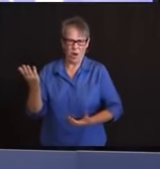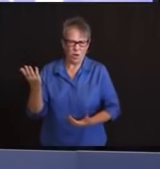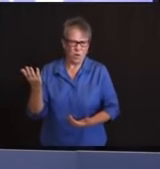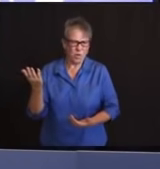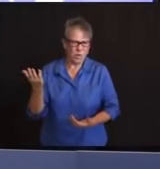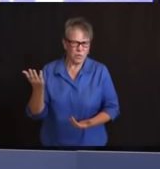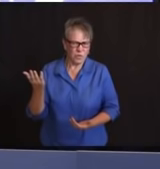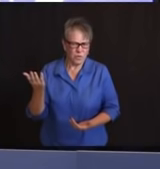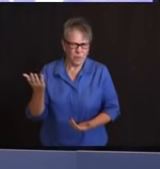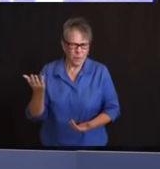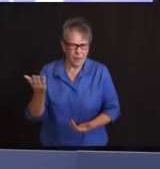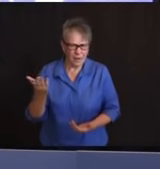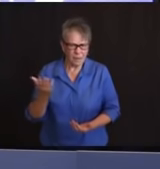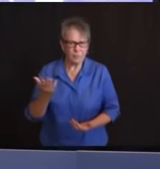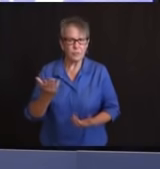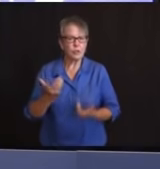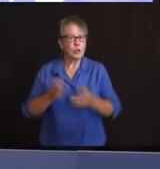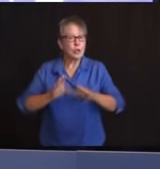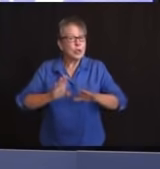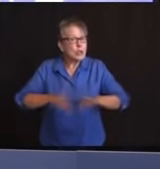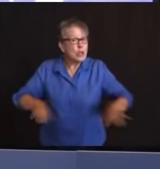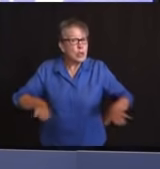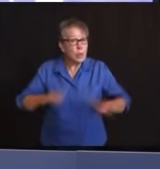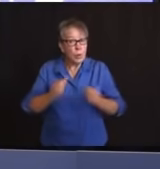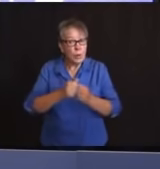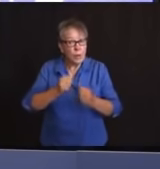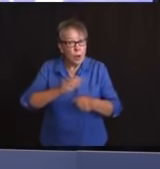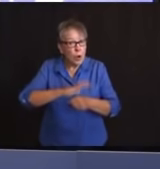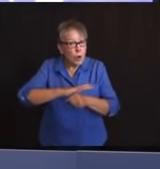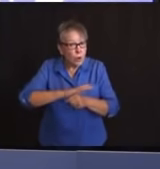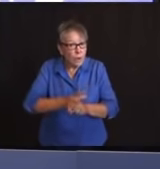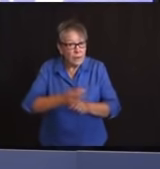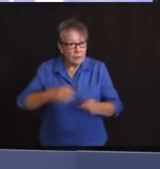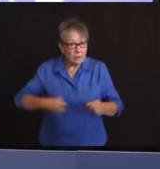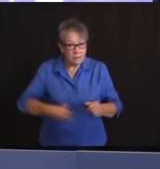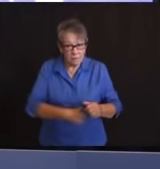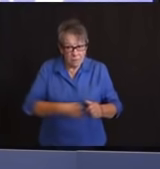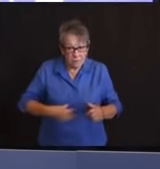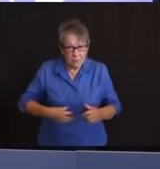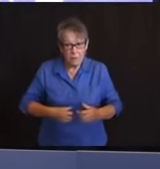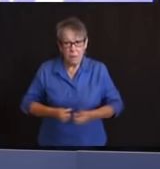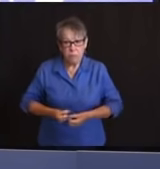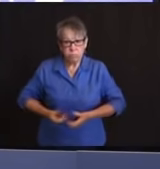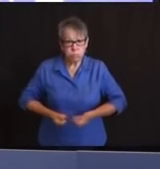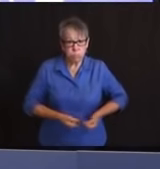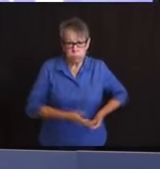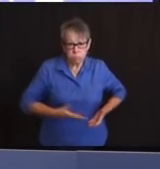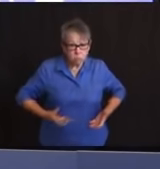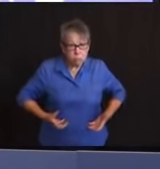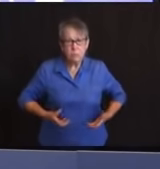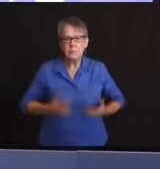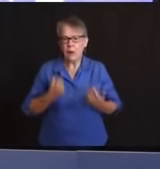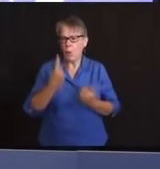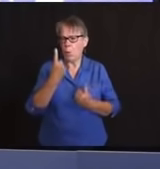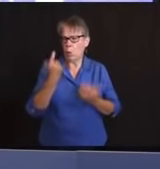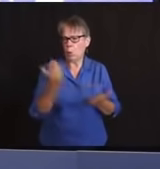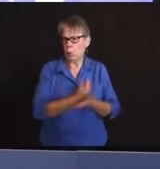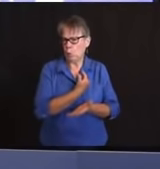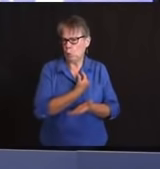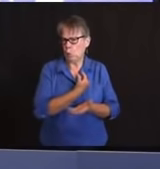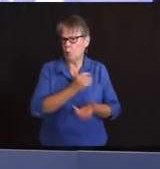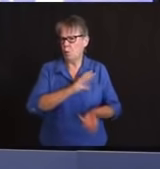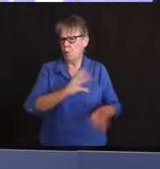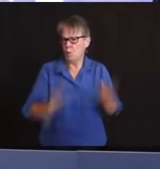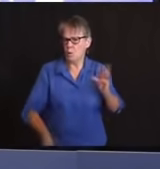syndrome in children. There are now 57 cases in the state. As reported previously, all of these